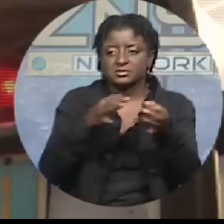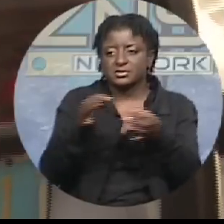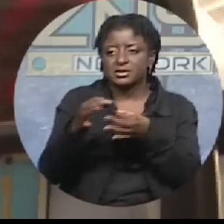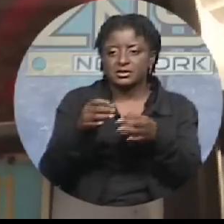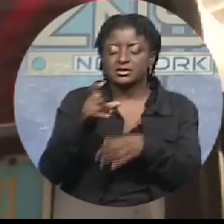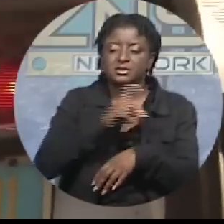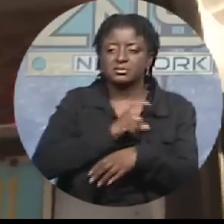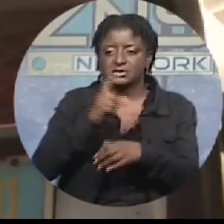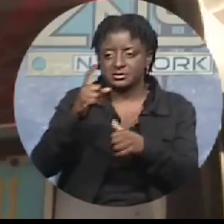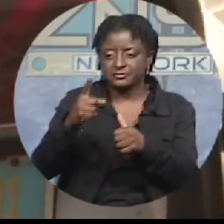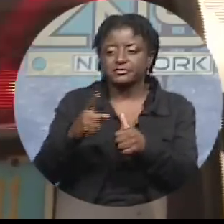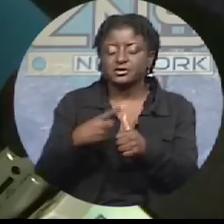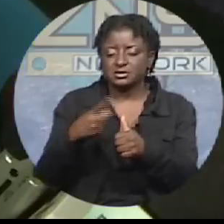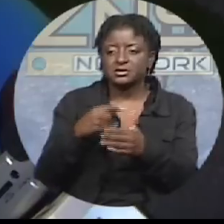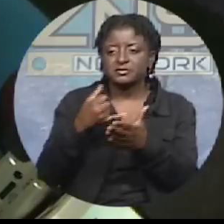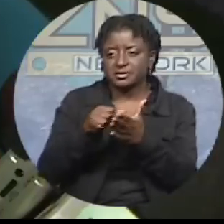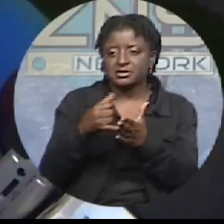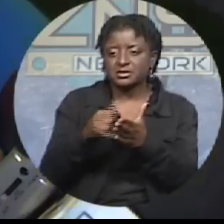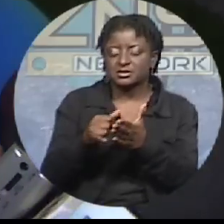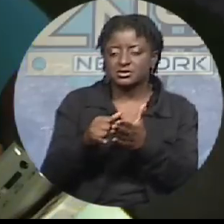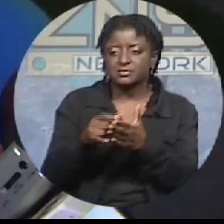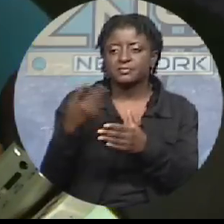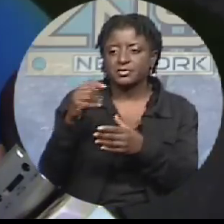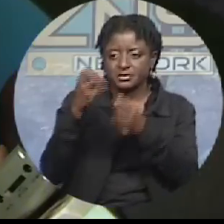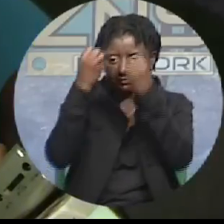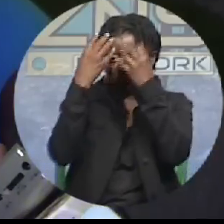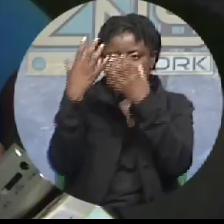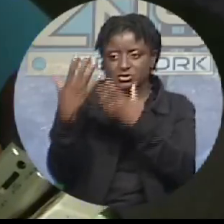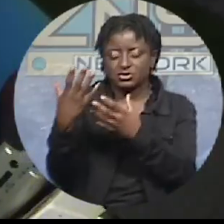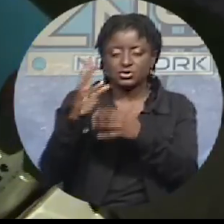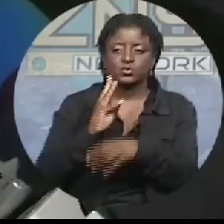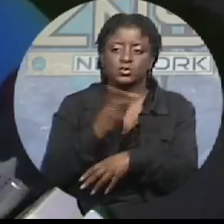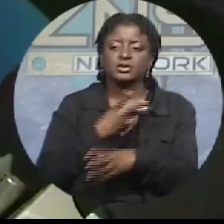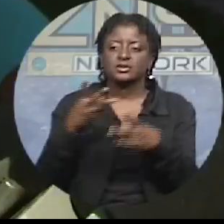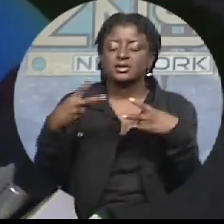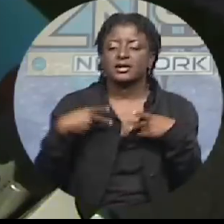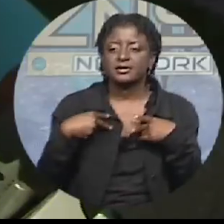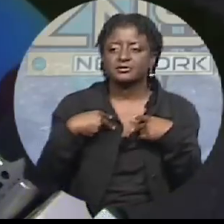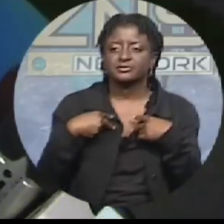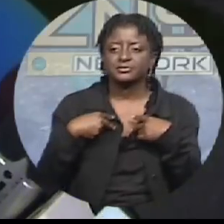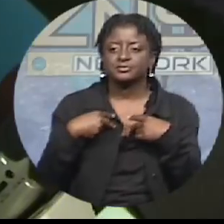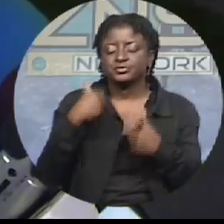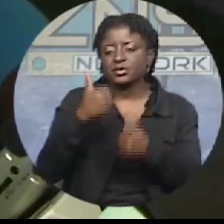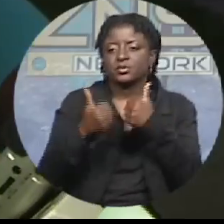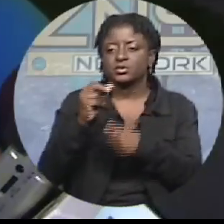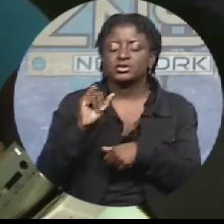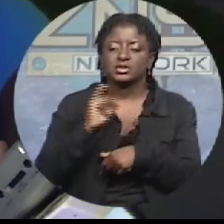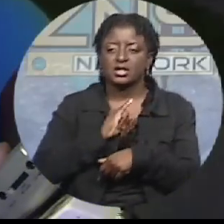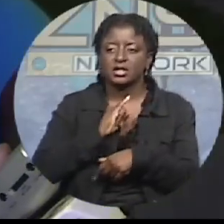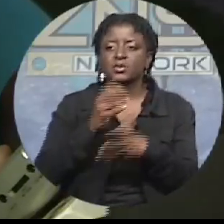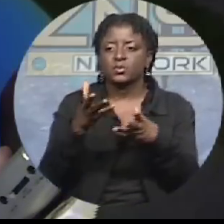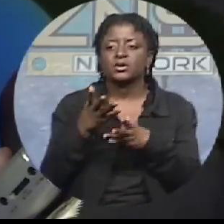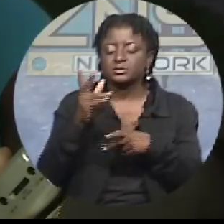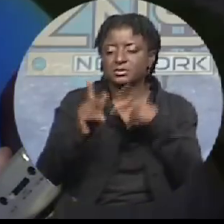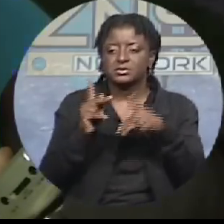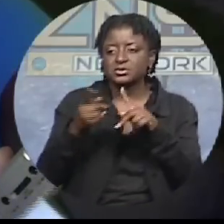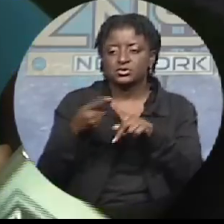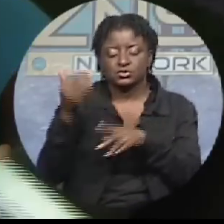to reporters on the scene. The information that we have, which I would like the public to know, is that